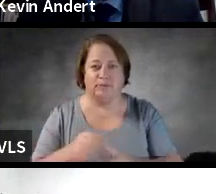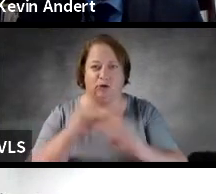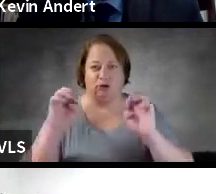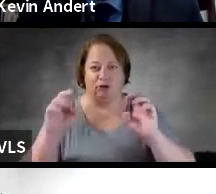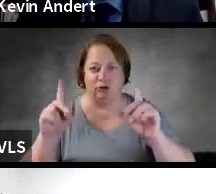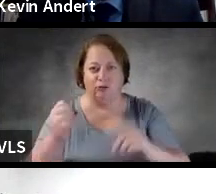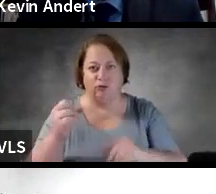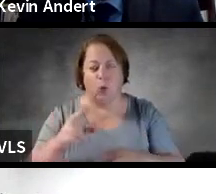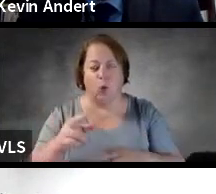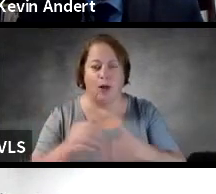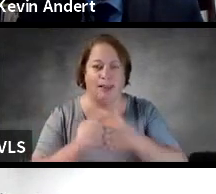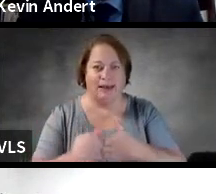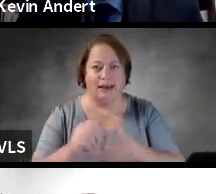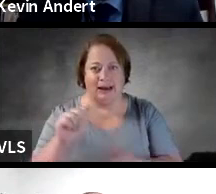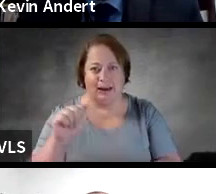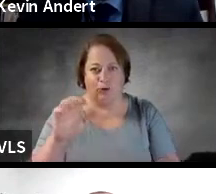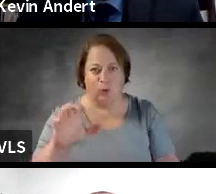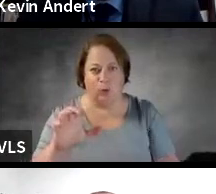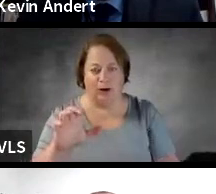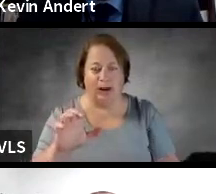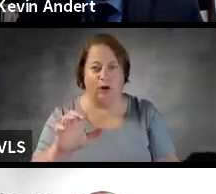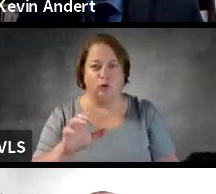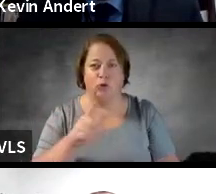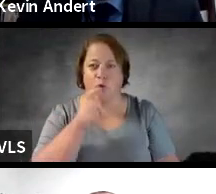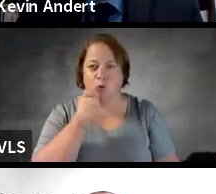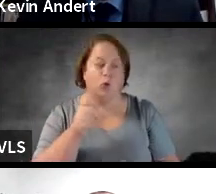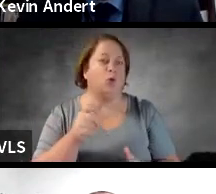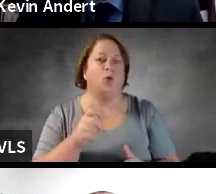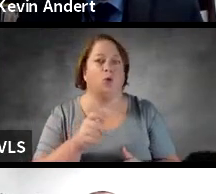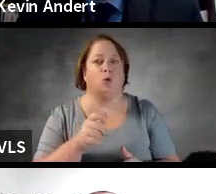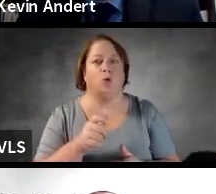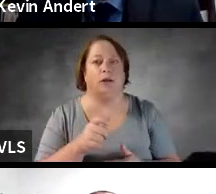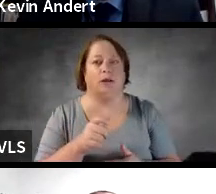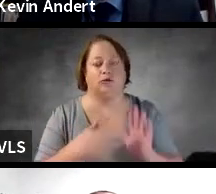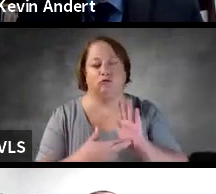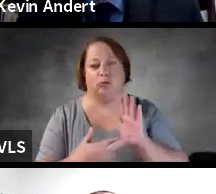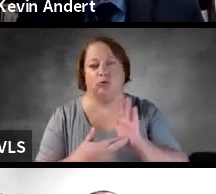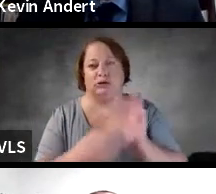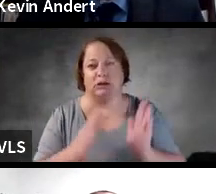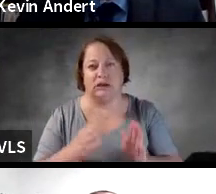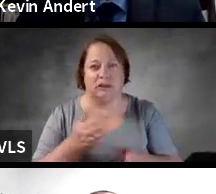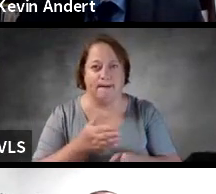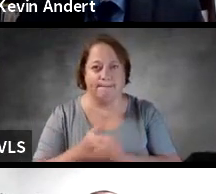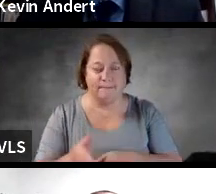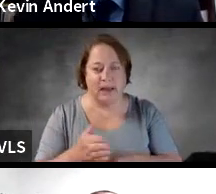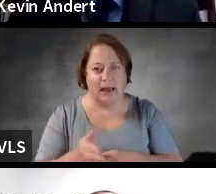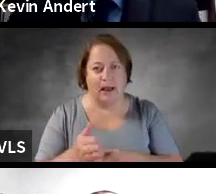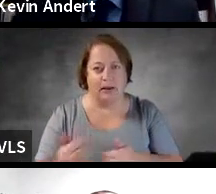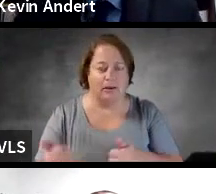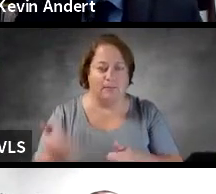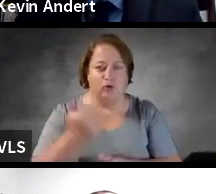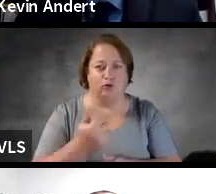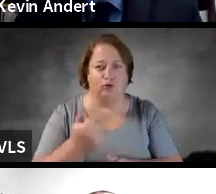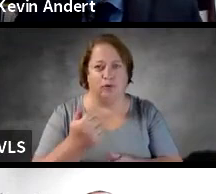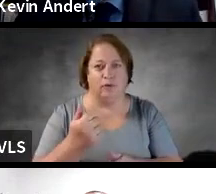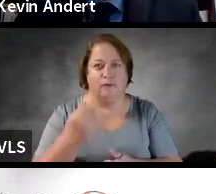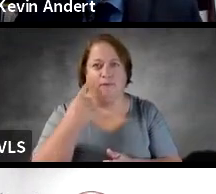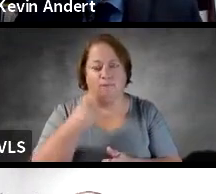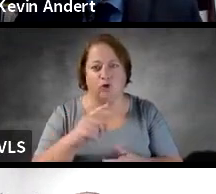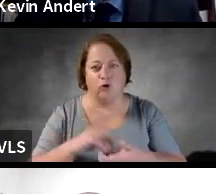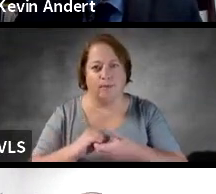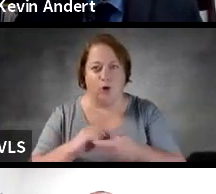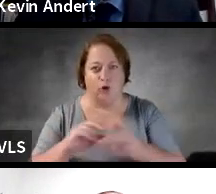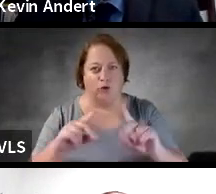a lead area coordinator who acts as the main administrator for those positions for your each one of your 22 partner